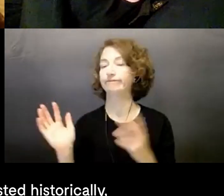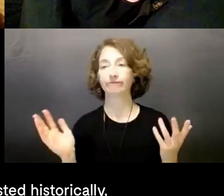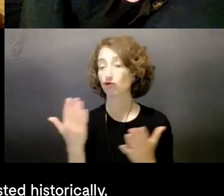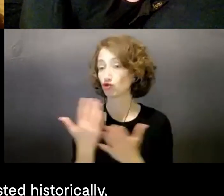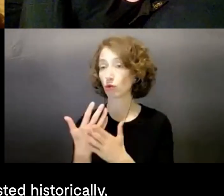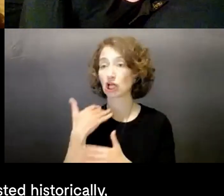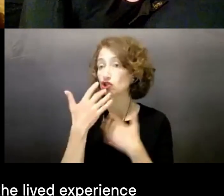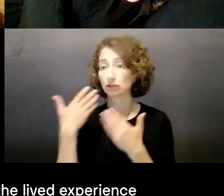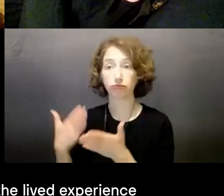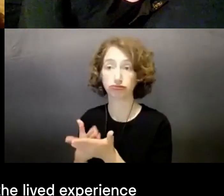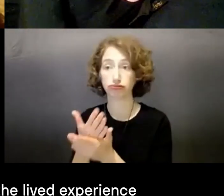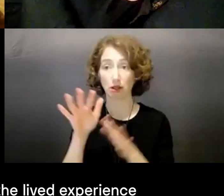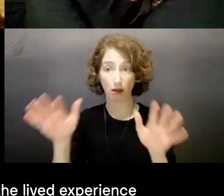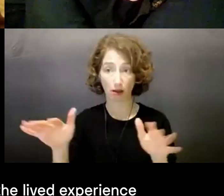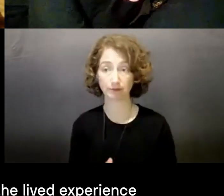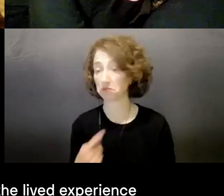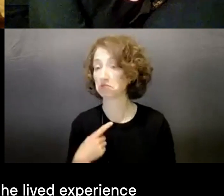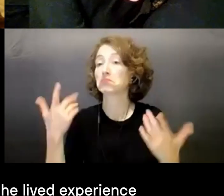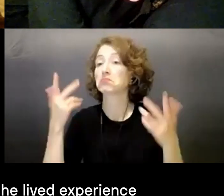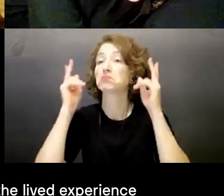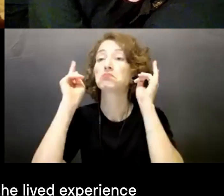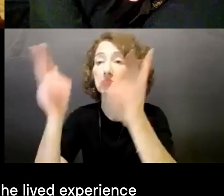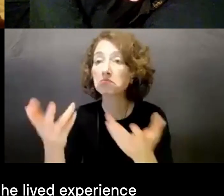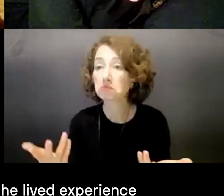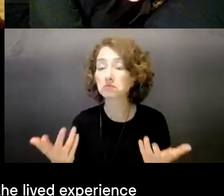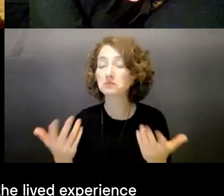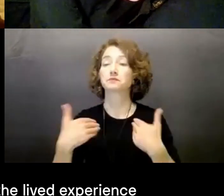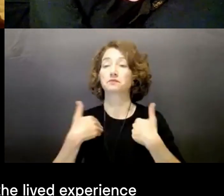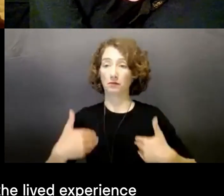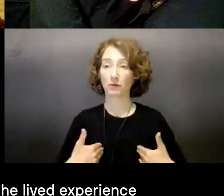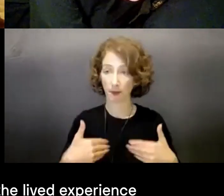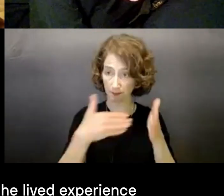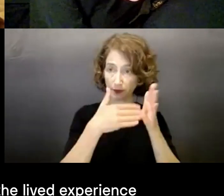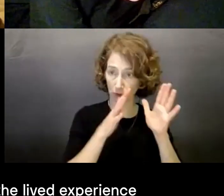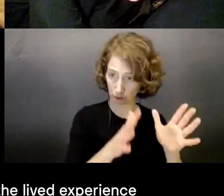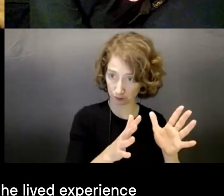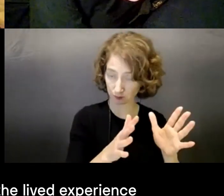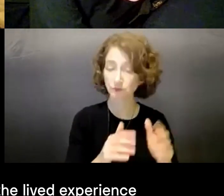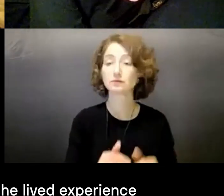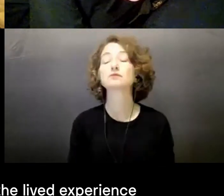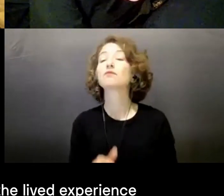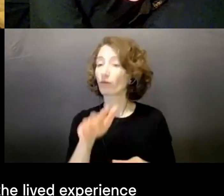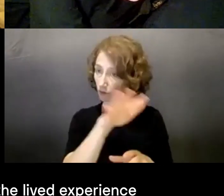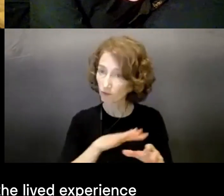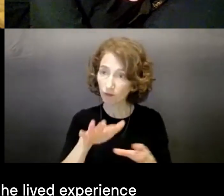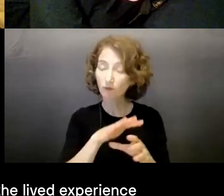agree, Noah, that it's as someone with a lived experience of physical disability, it's not an area